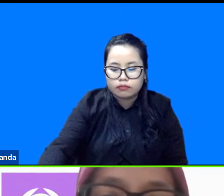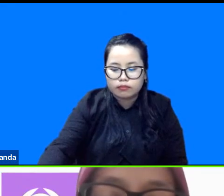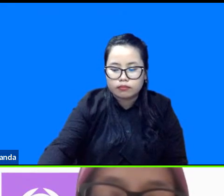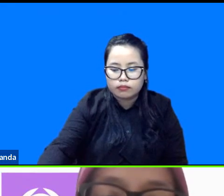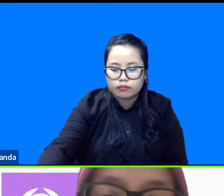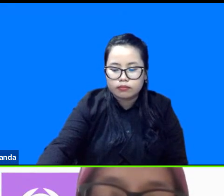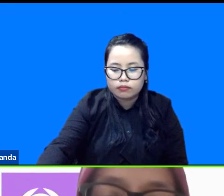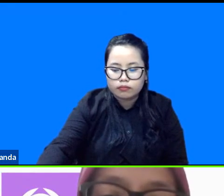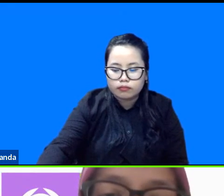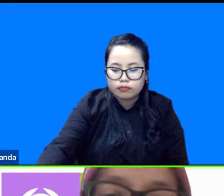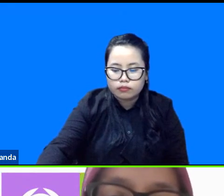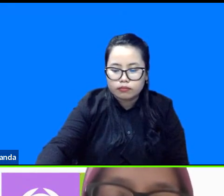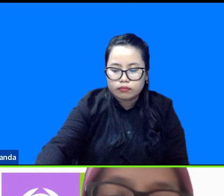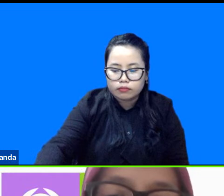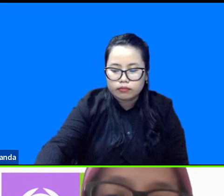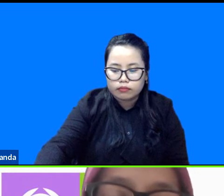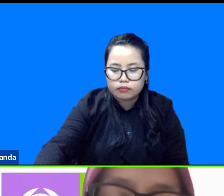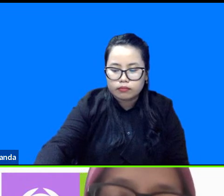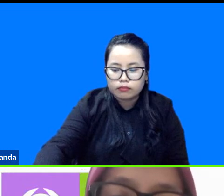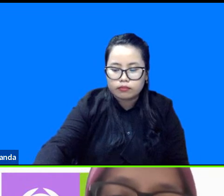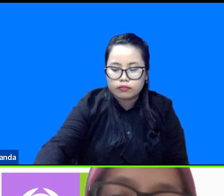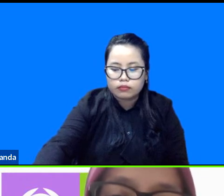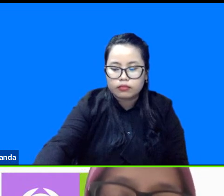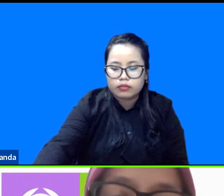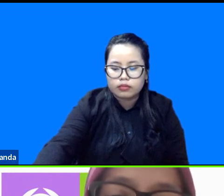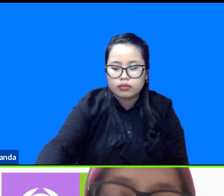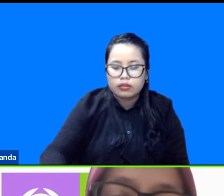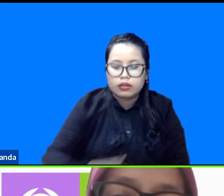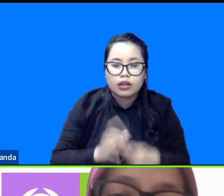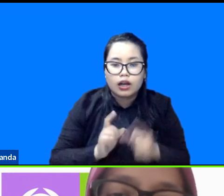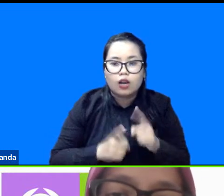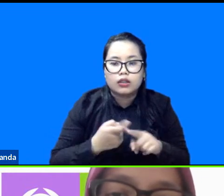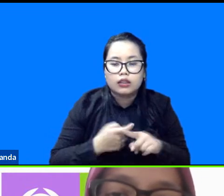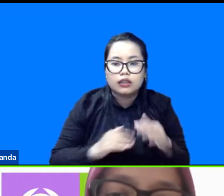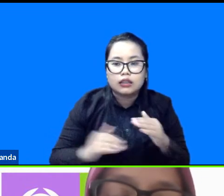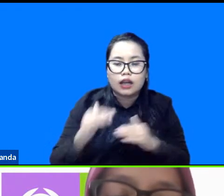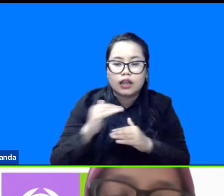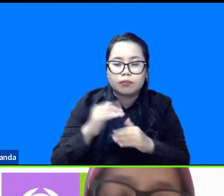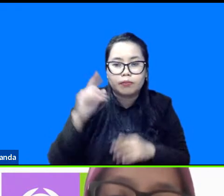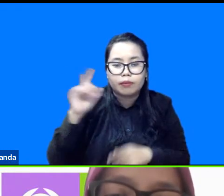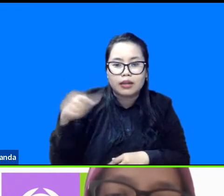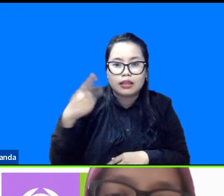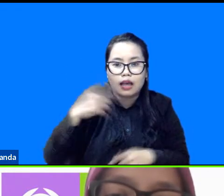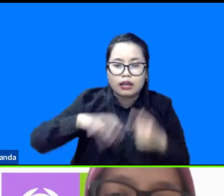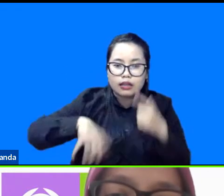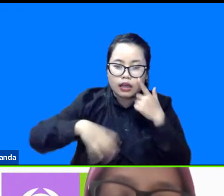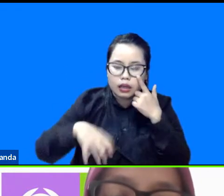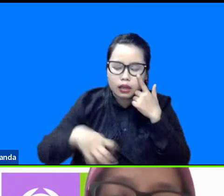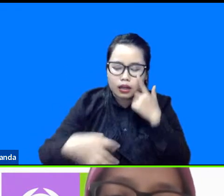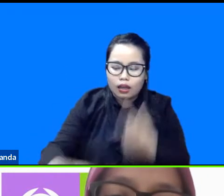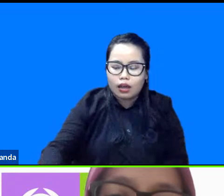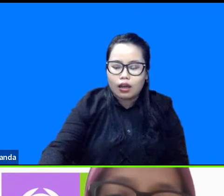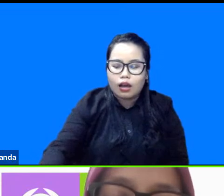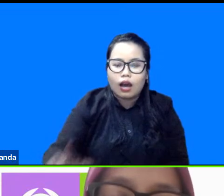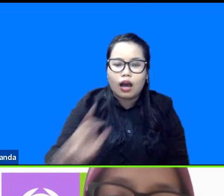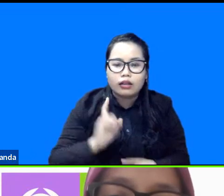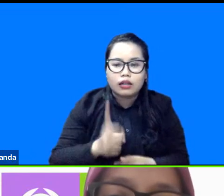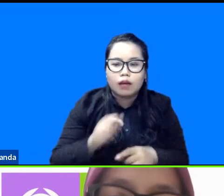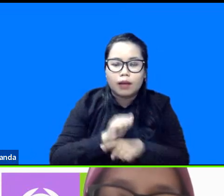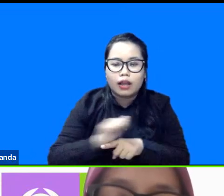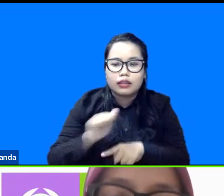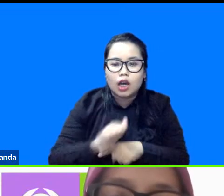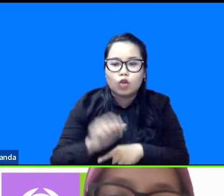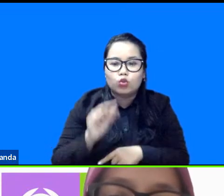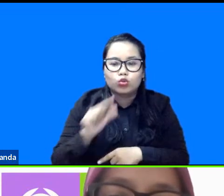local level, we did several training with the women and the community at